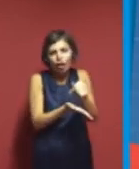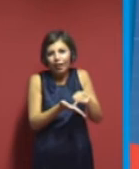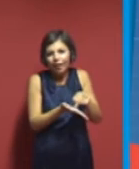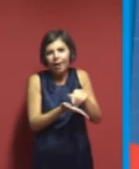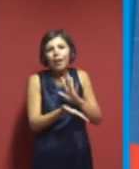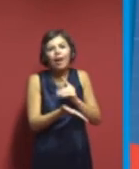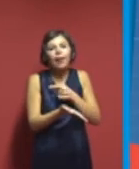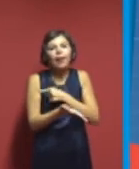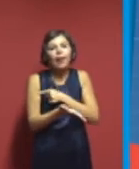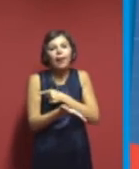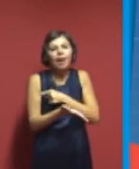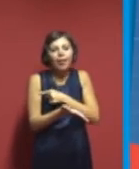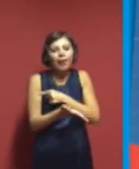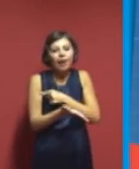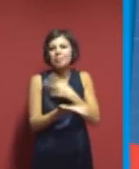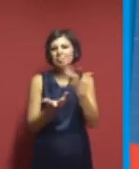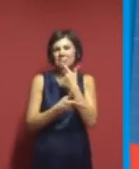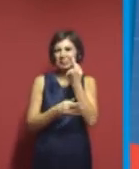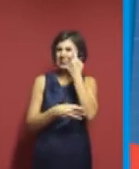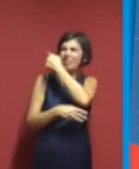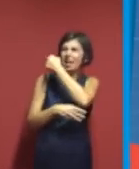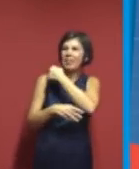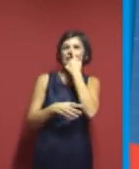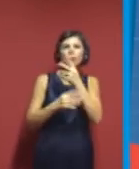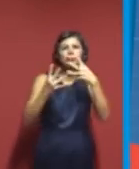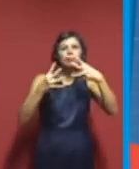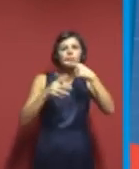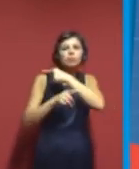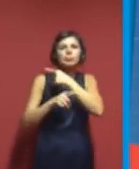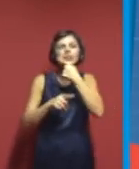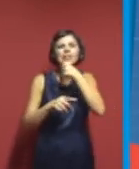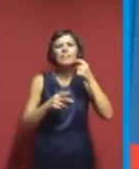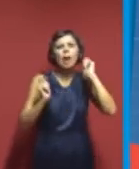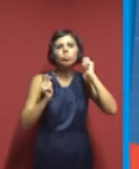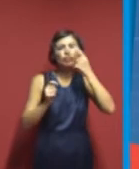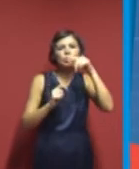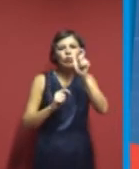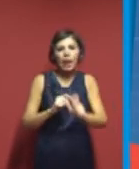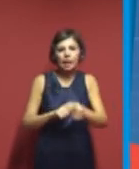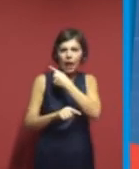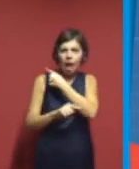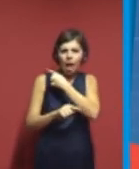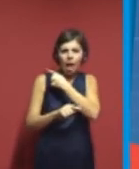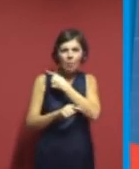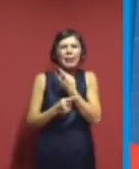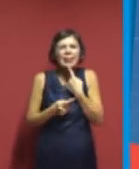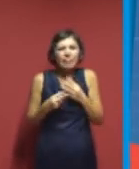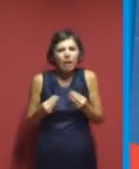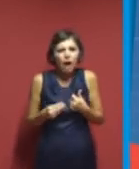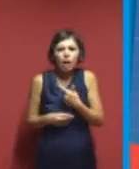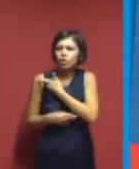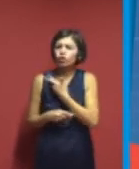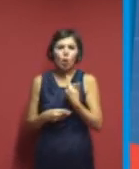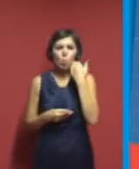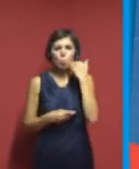coffee foamer, but you can see it's being made by a street vendor somewhere in Mumbai, and he has invented the thing. He's made